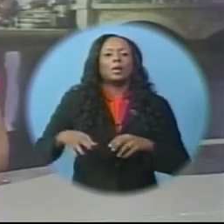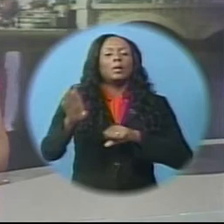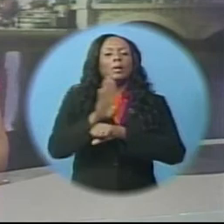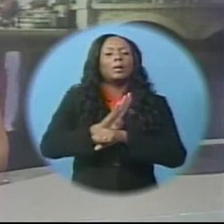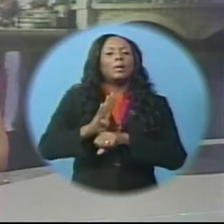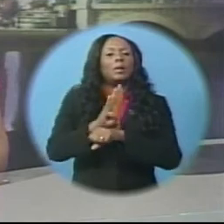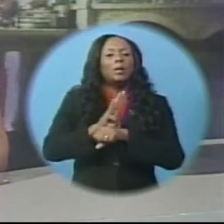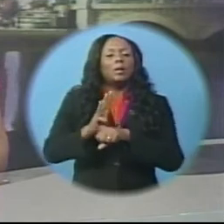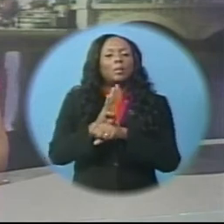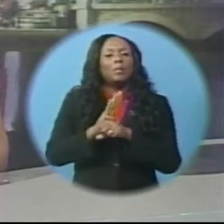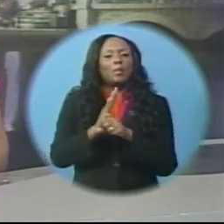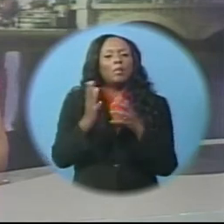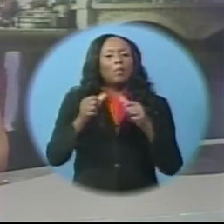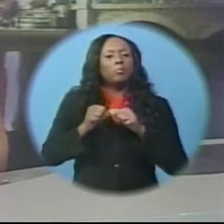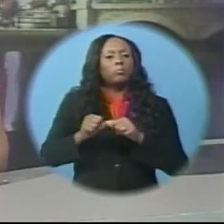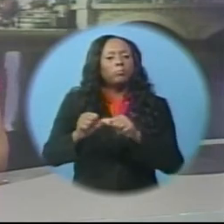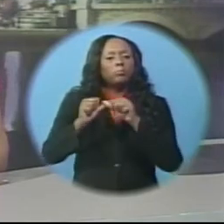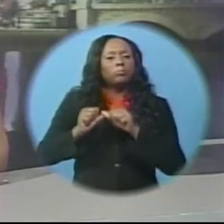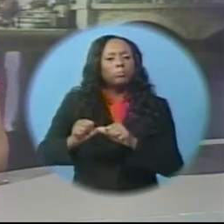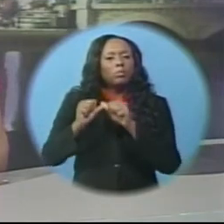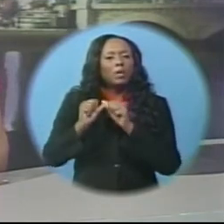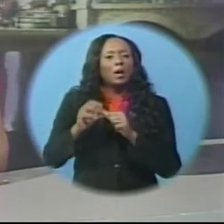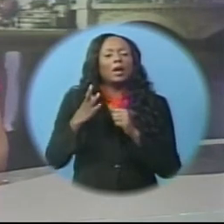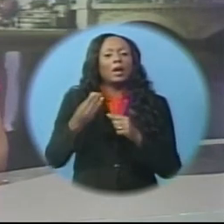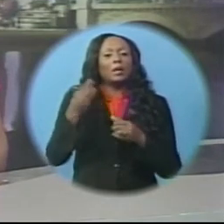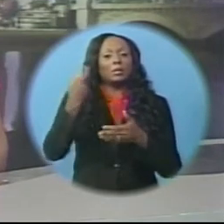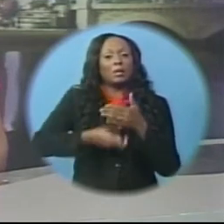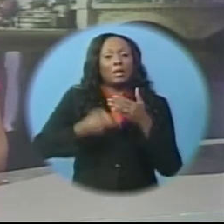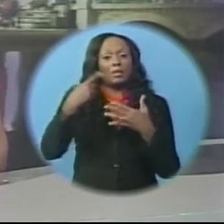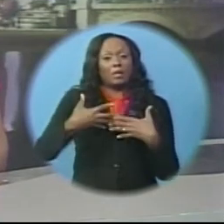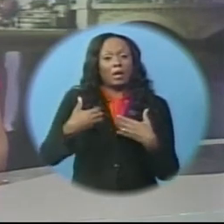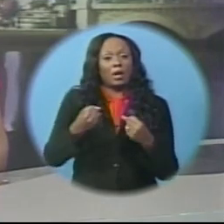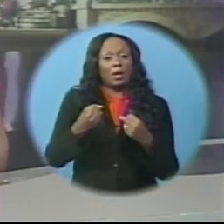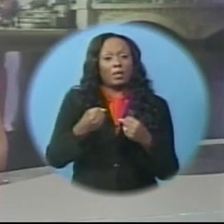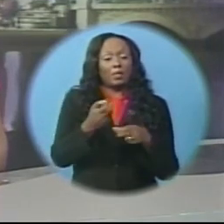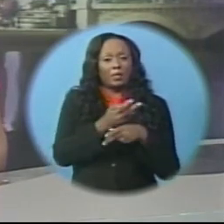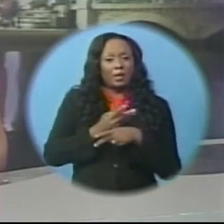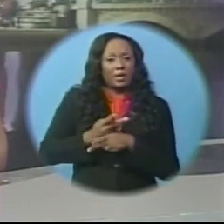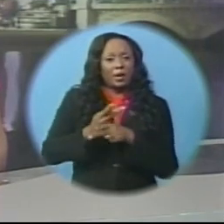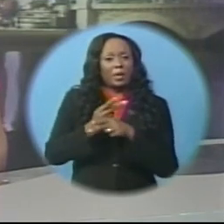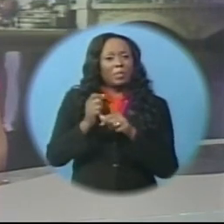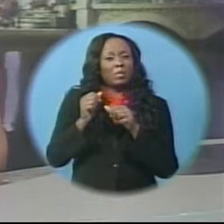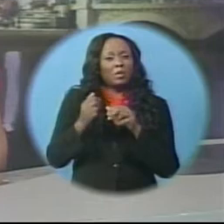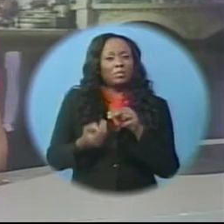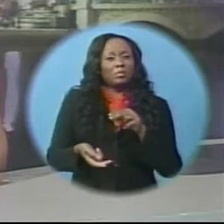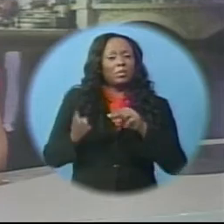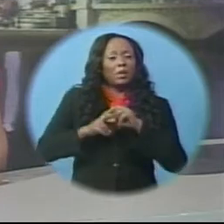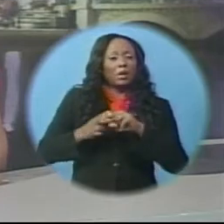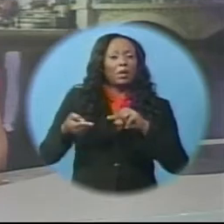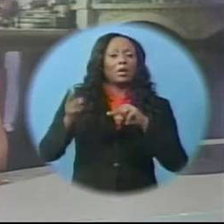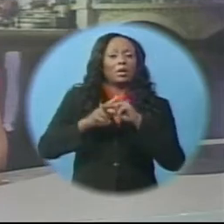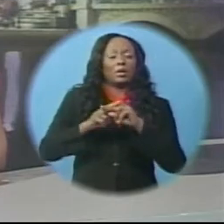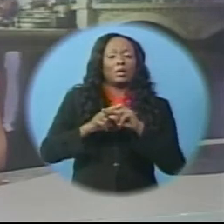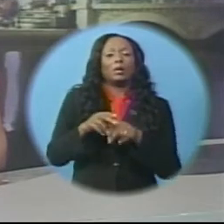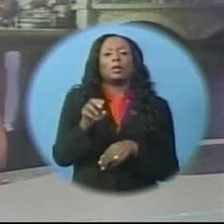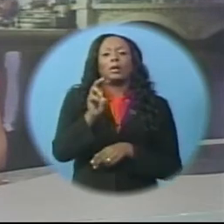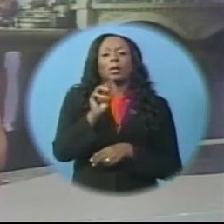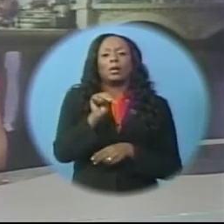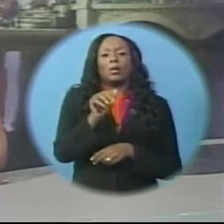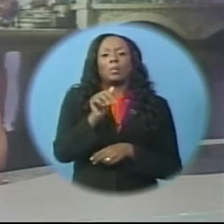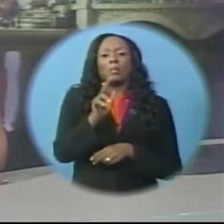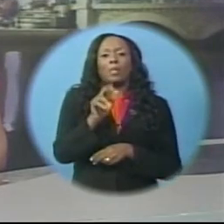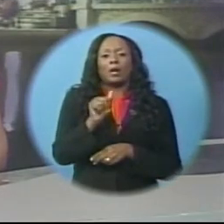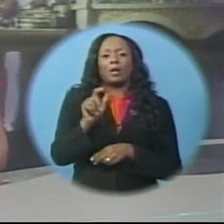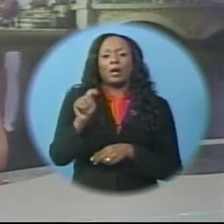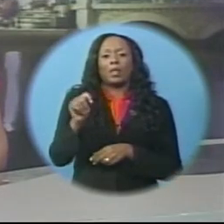projected life expectancy, the cost of healthcare will continue to climb. It's on this basis that St. John MP Mara Thompson supports